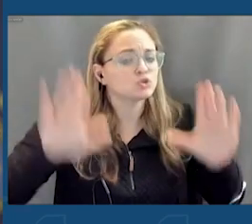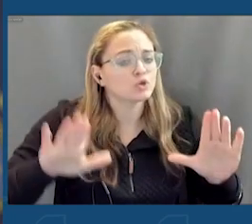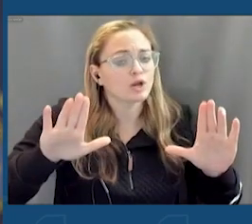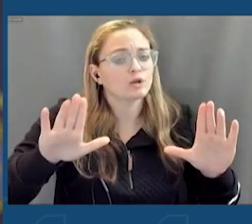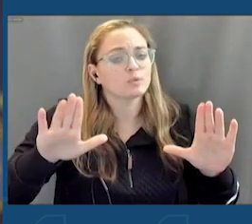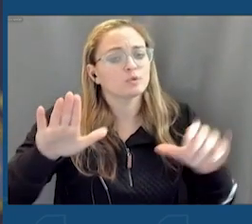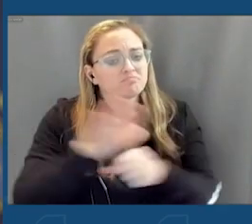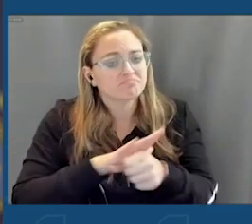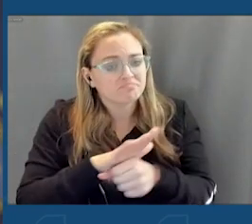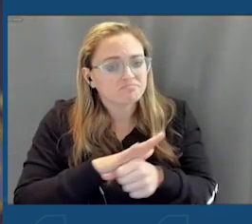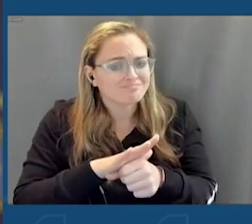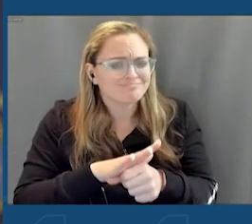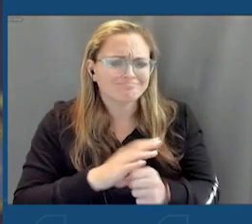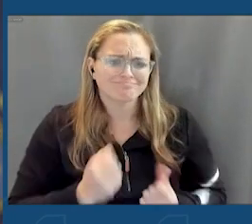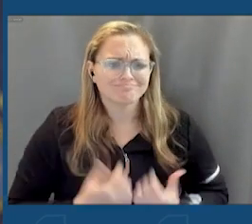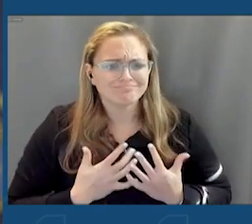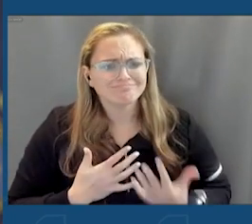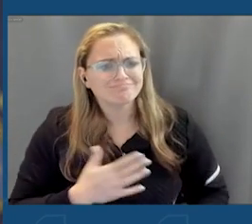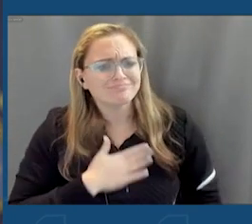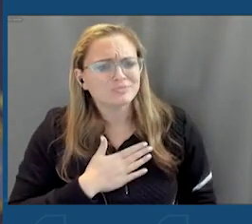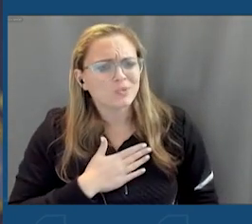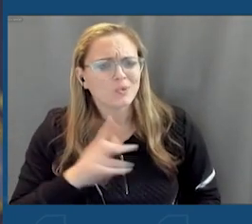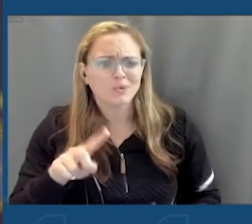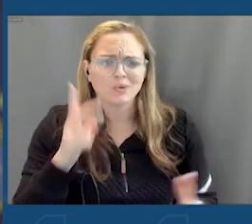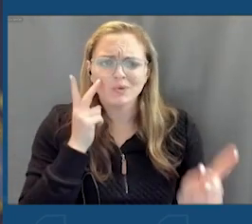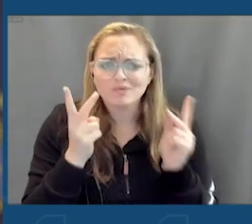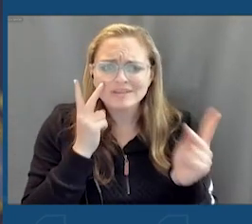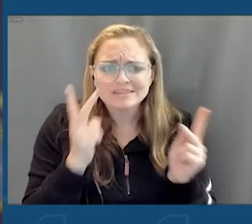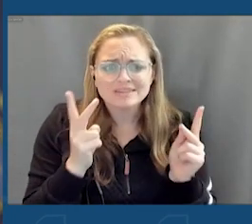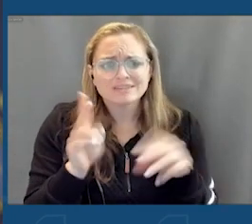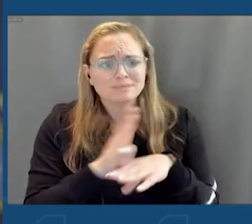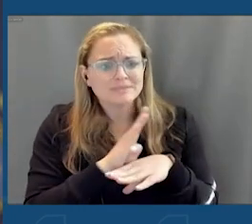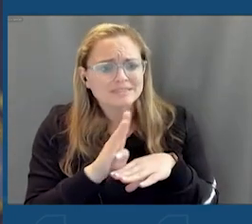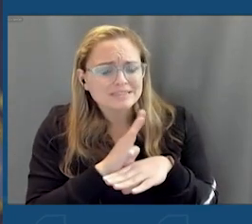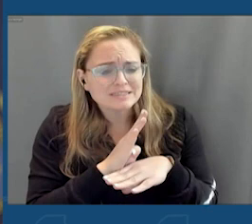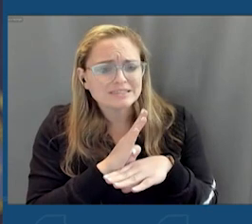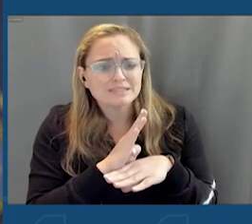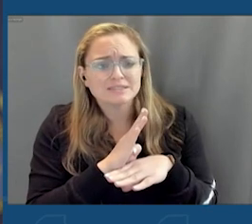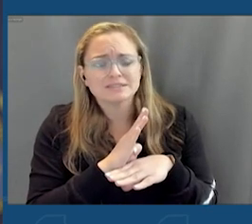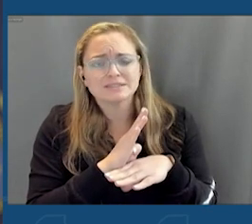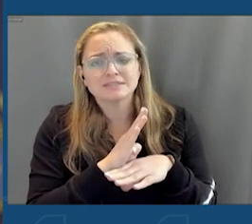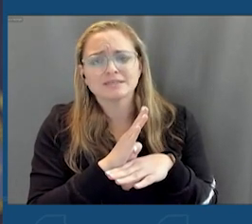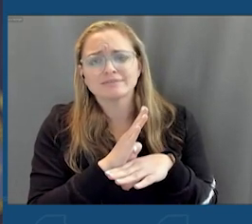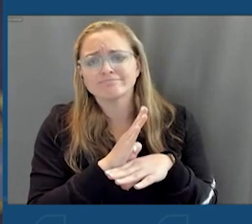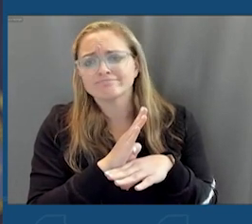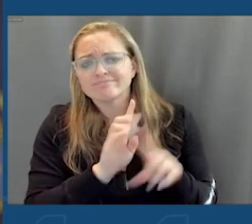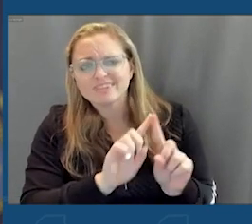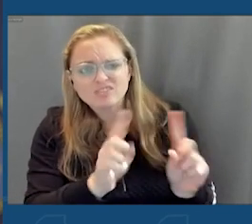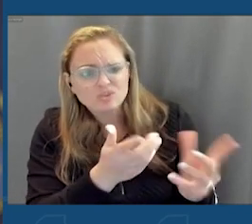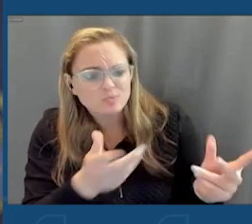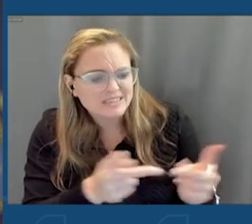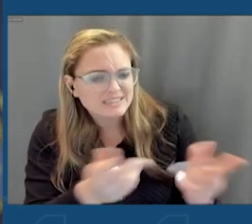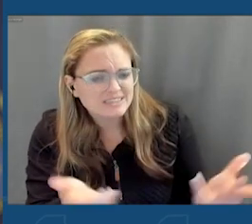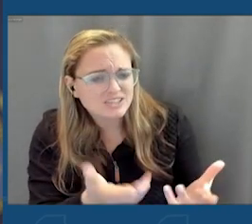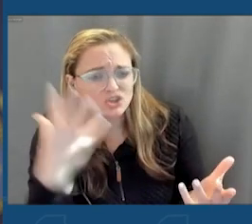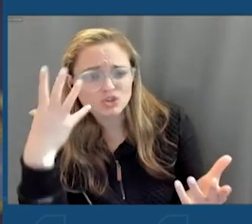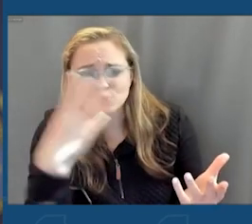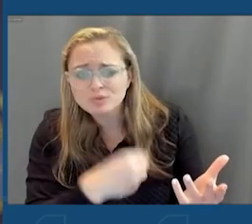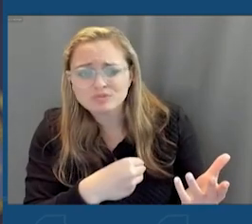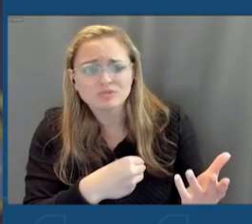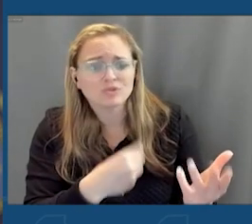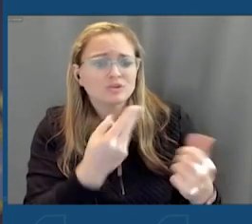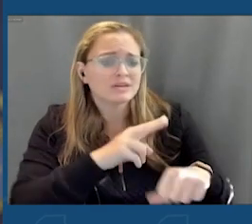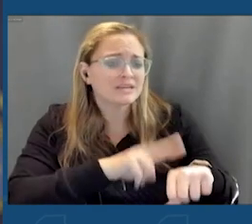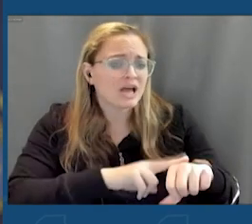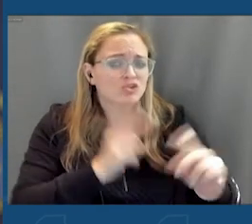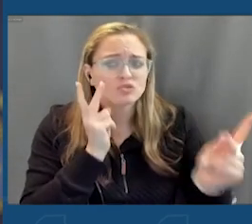gives me such joy to go visit the businesses, the attractions, the beautiful natural